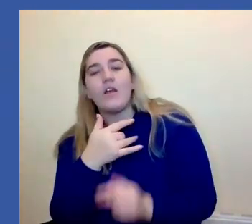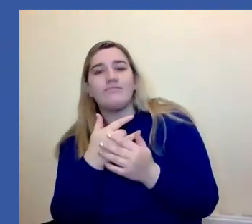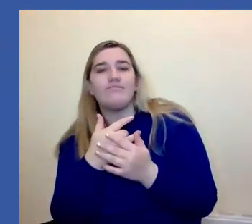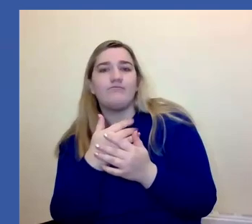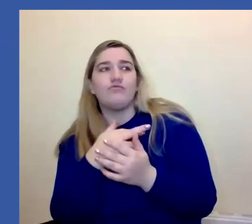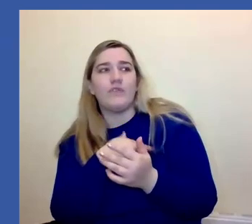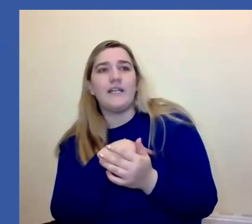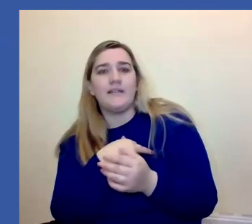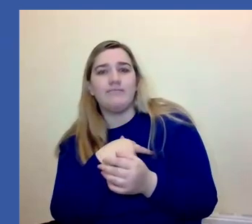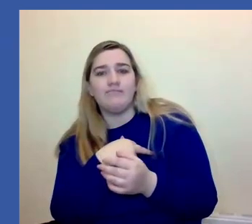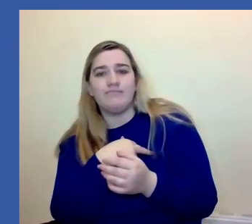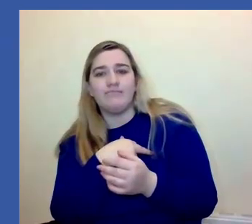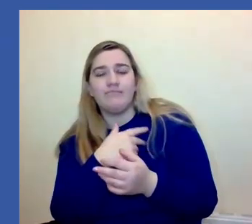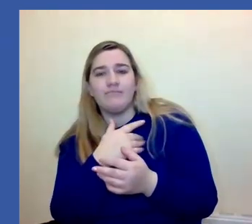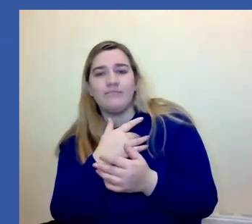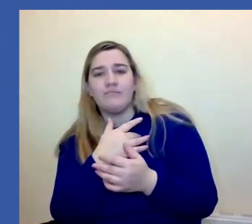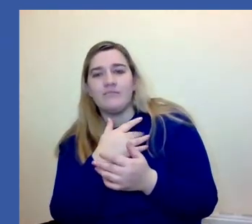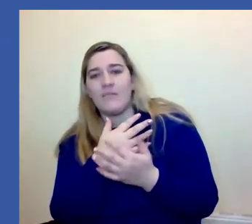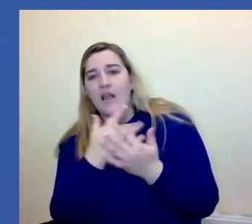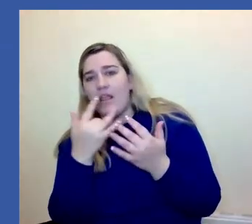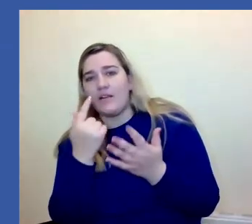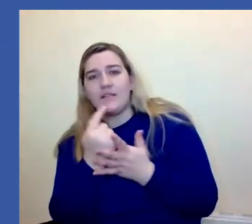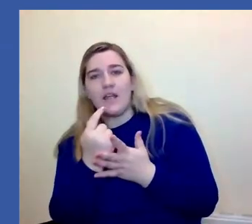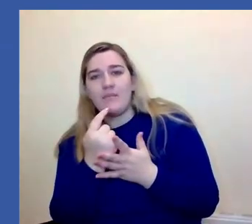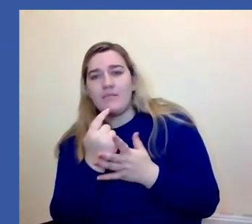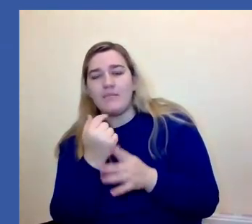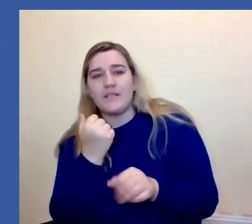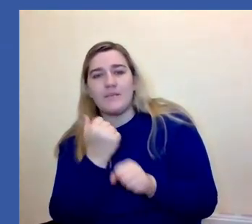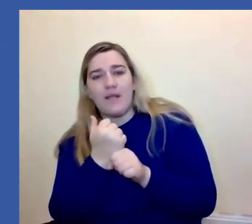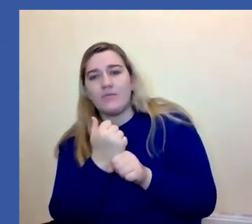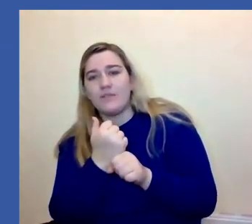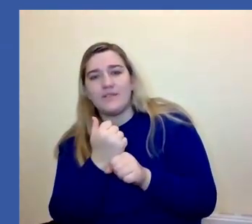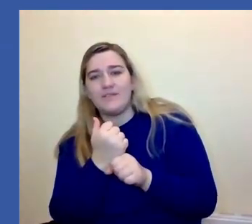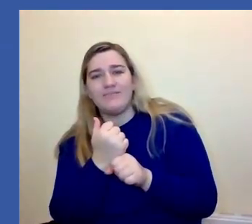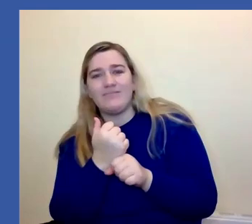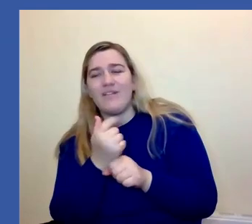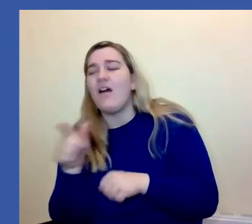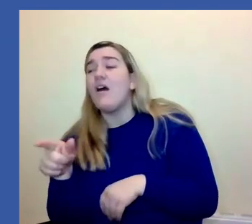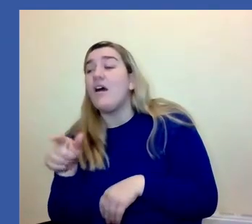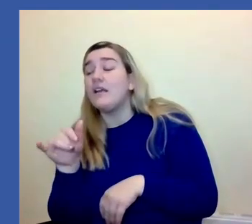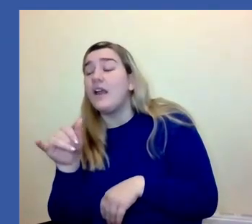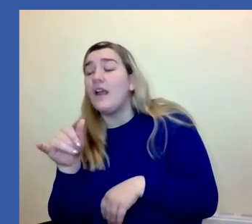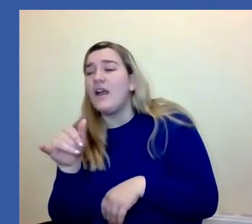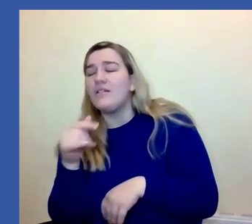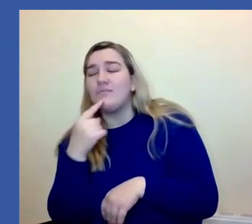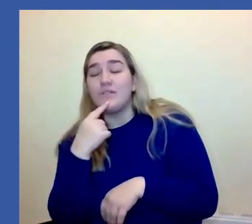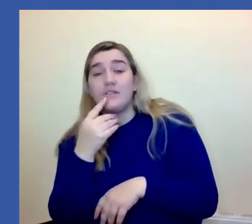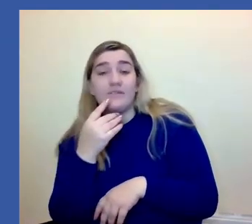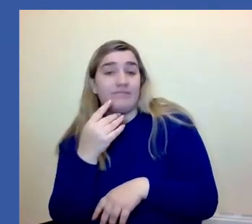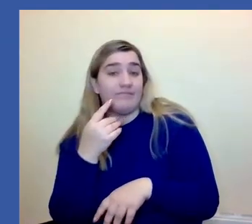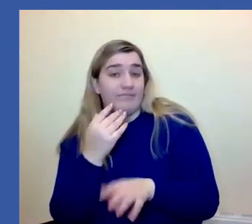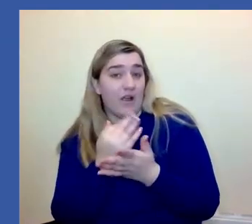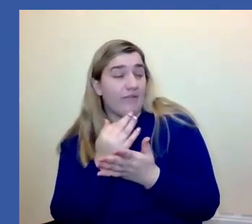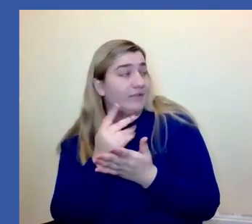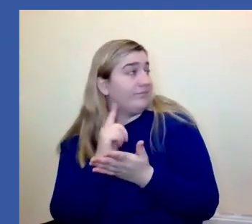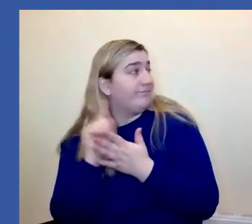it's like a question something, but it's usually dismissed out of hand or stuff like that. So you really have to push